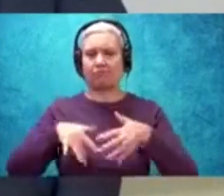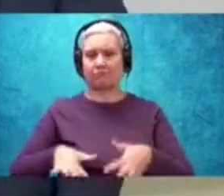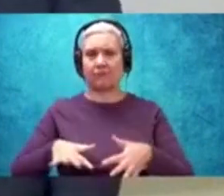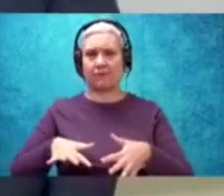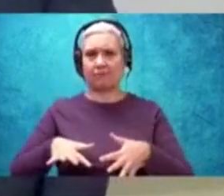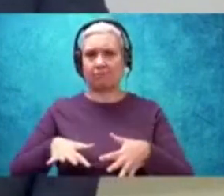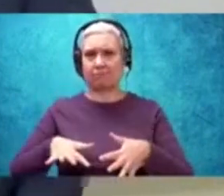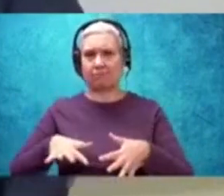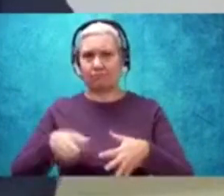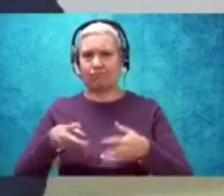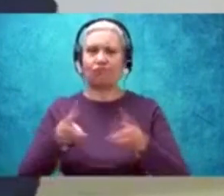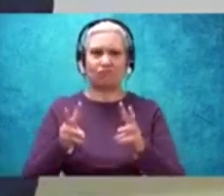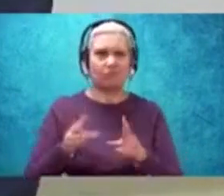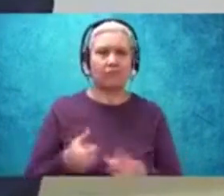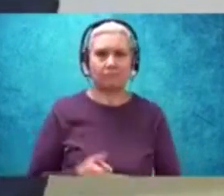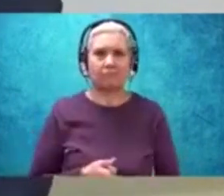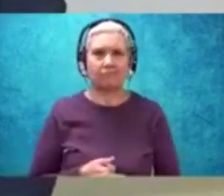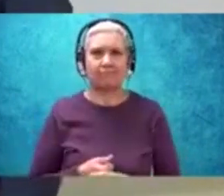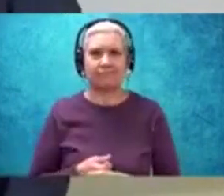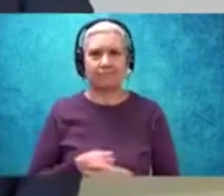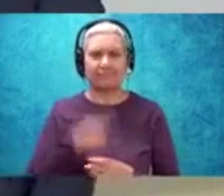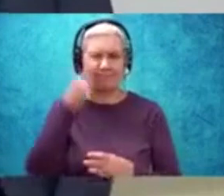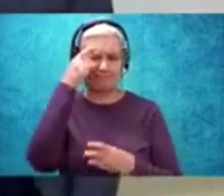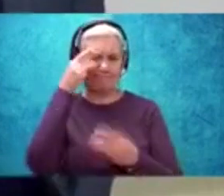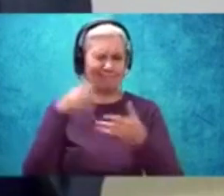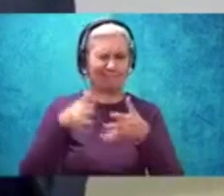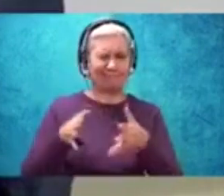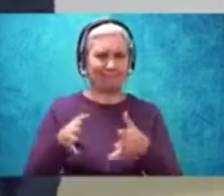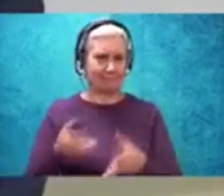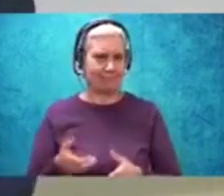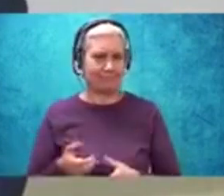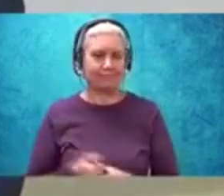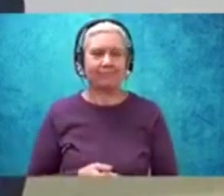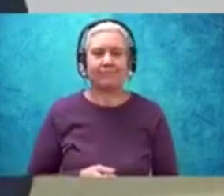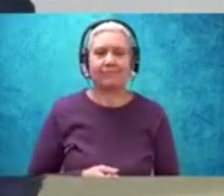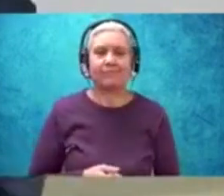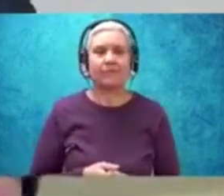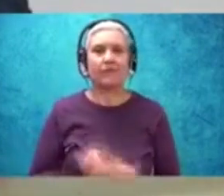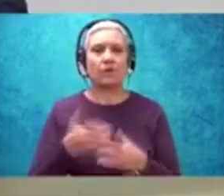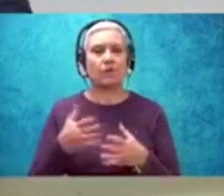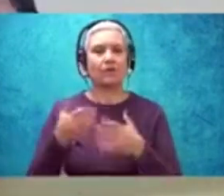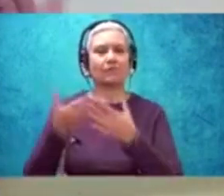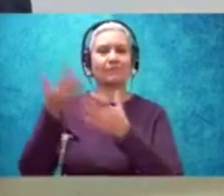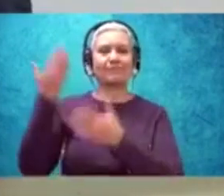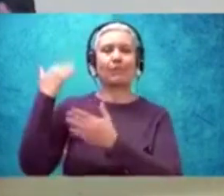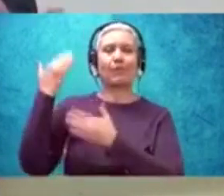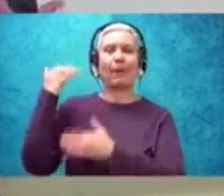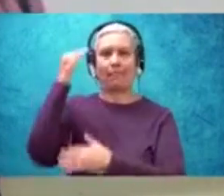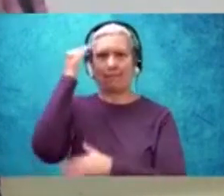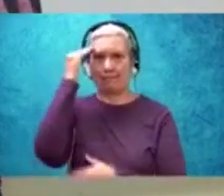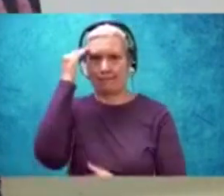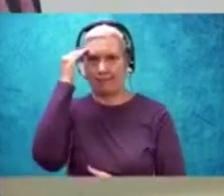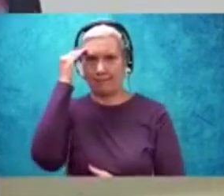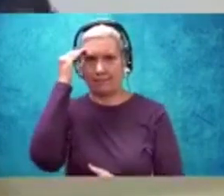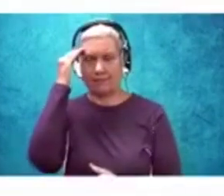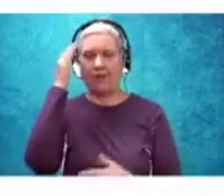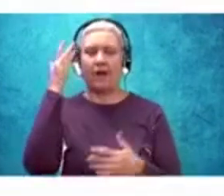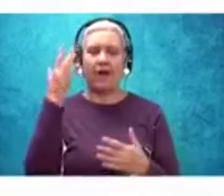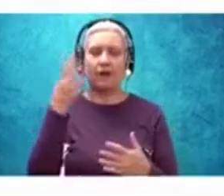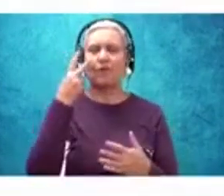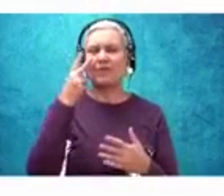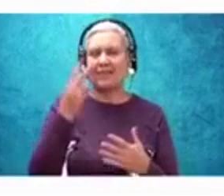goal today. And to accomplish this, my agenda is that we're going to revisit some prior knowledge. So I'm going to look to activate some things that you're familiar